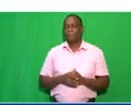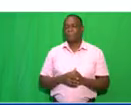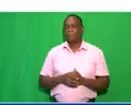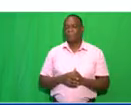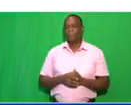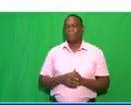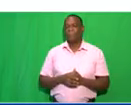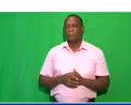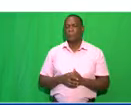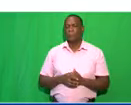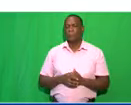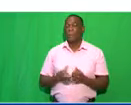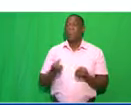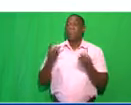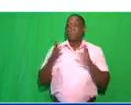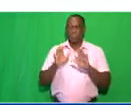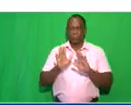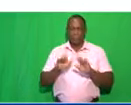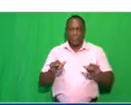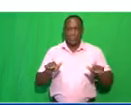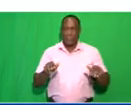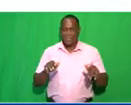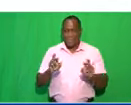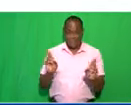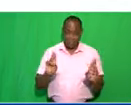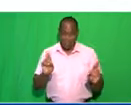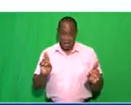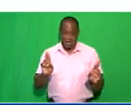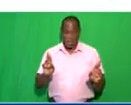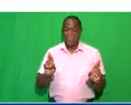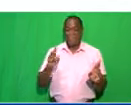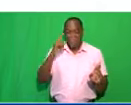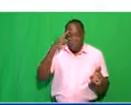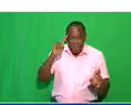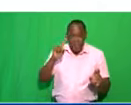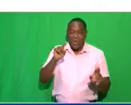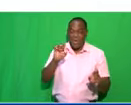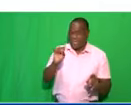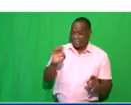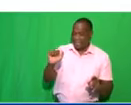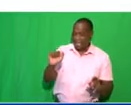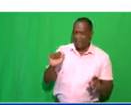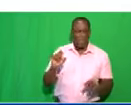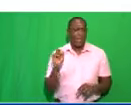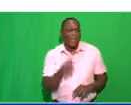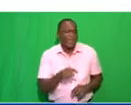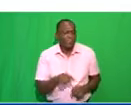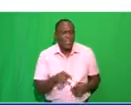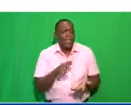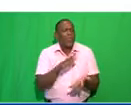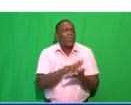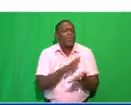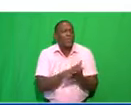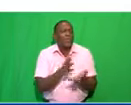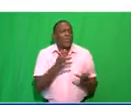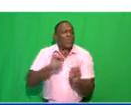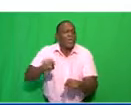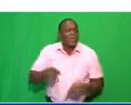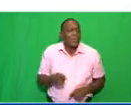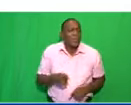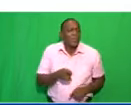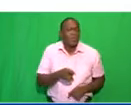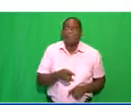early on as they're approaching the SEA exam, what school do you want to pass for? And parents are asked, what school do you want to choose for your child?